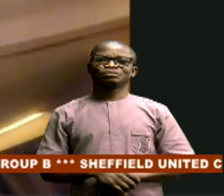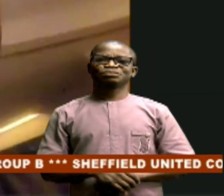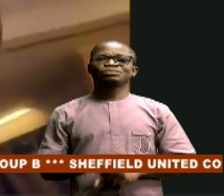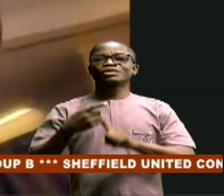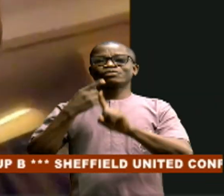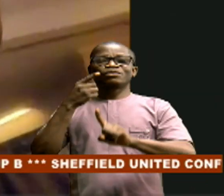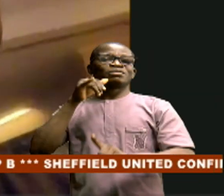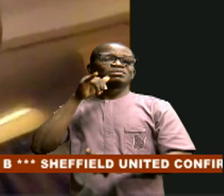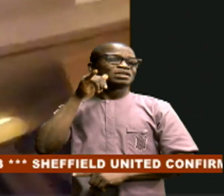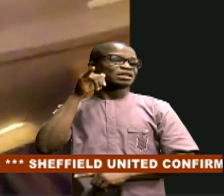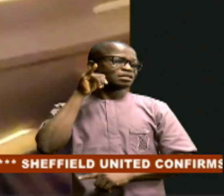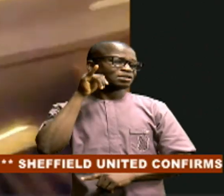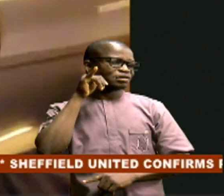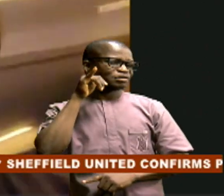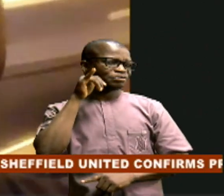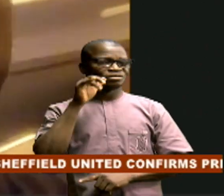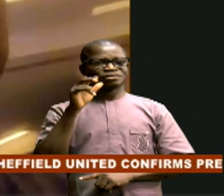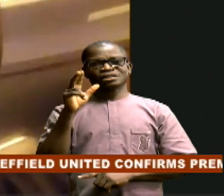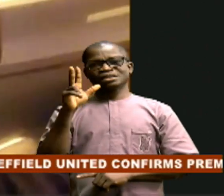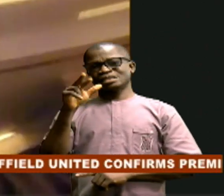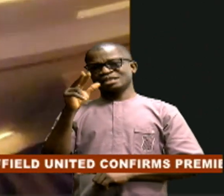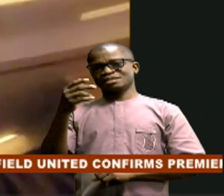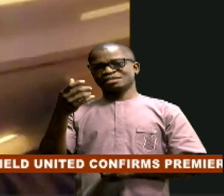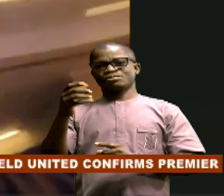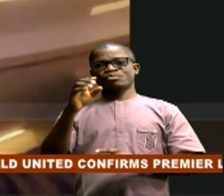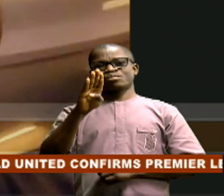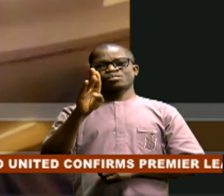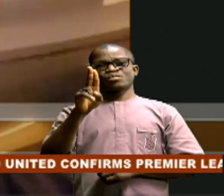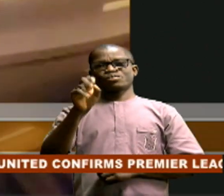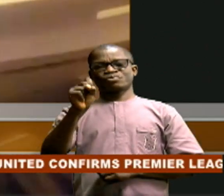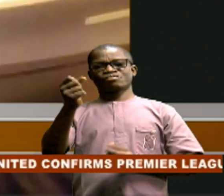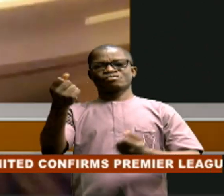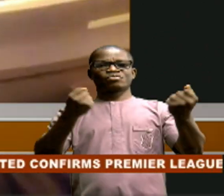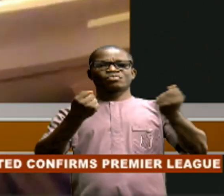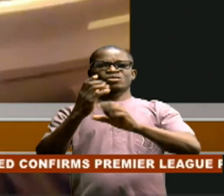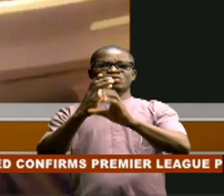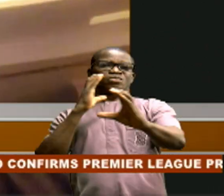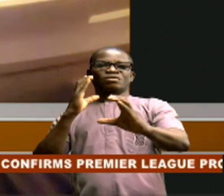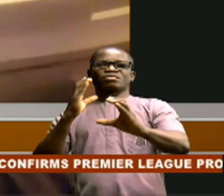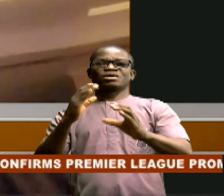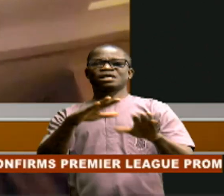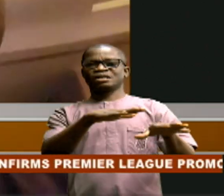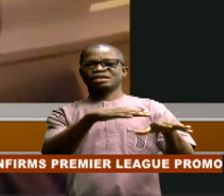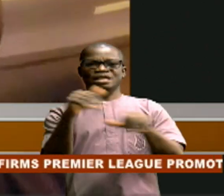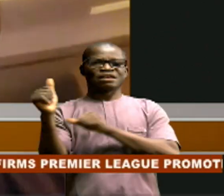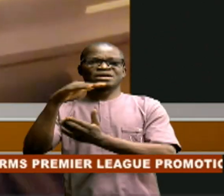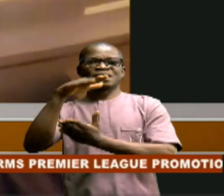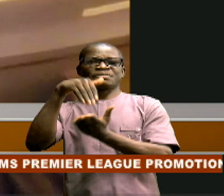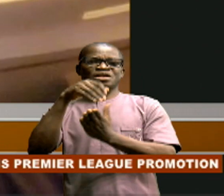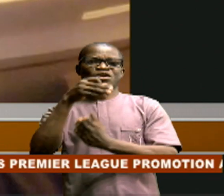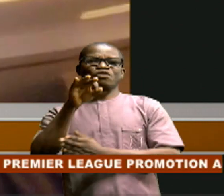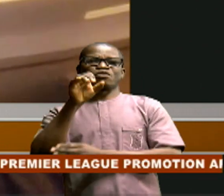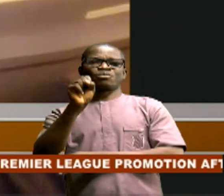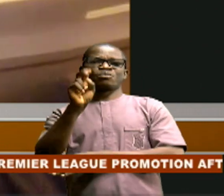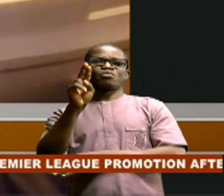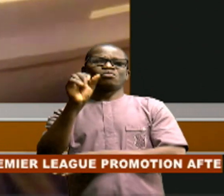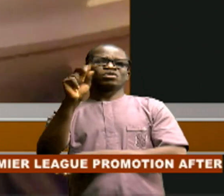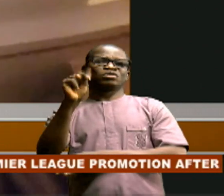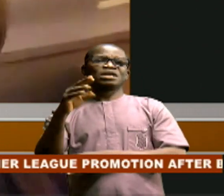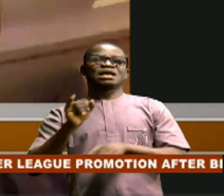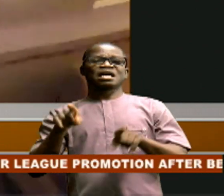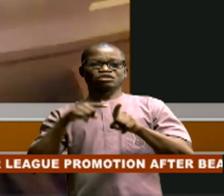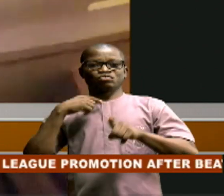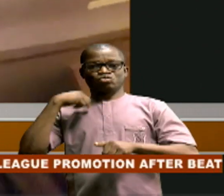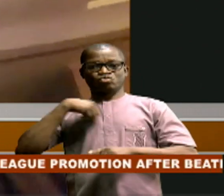From yesterday, 13 buses have departed Khartoum. As we speak now, 11 buses have